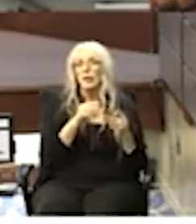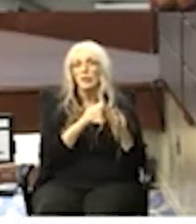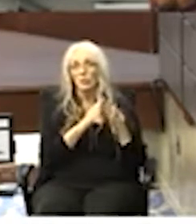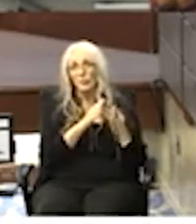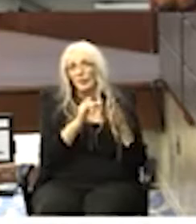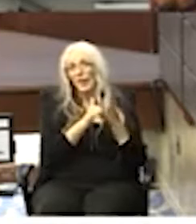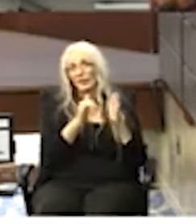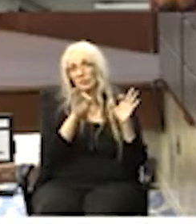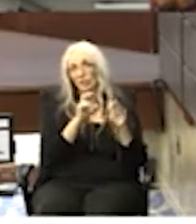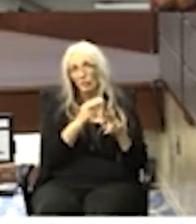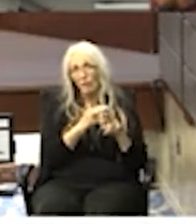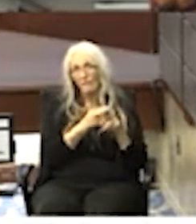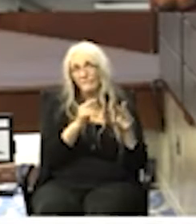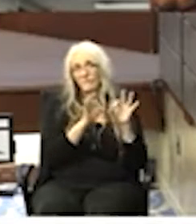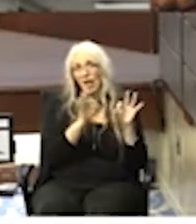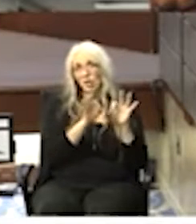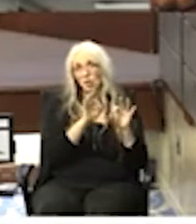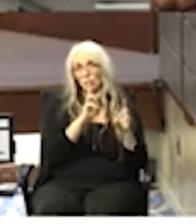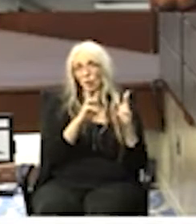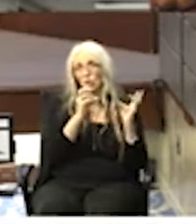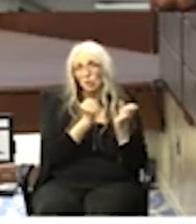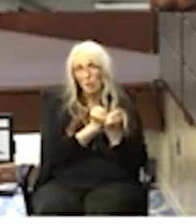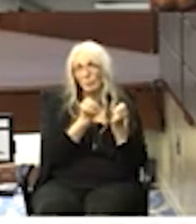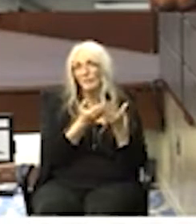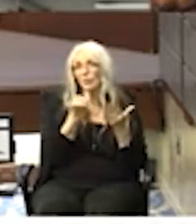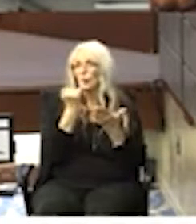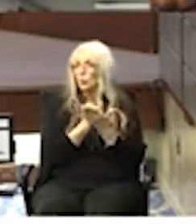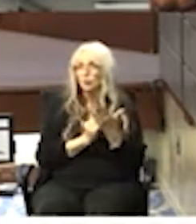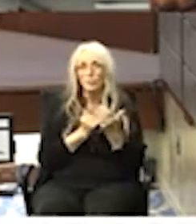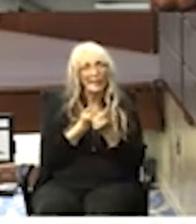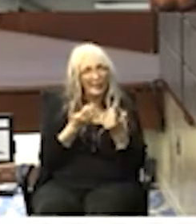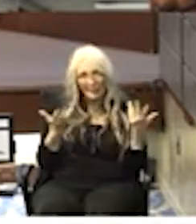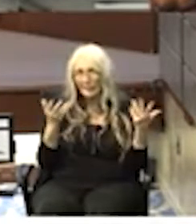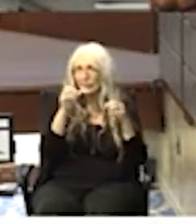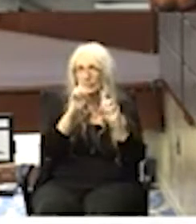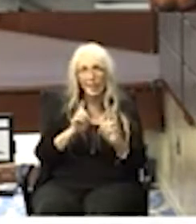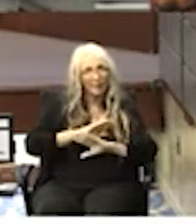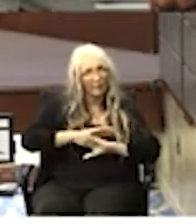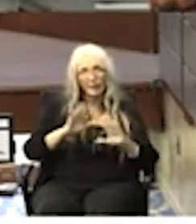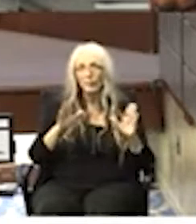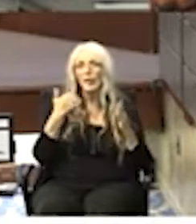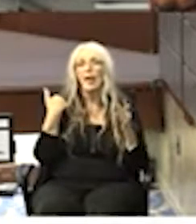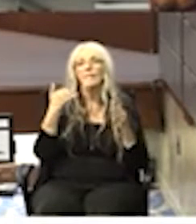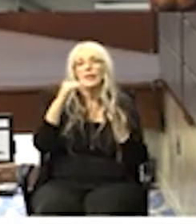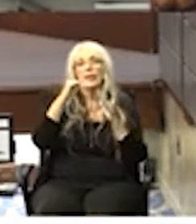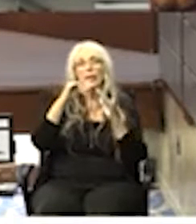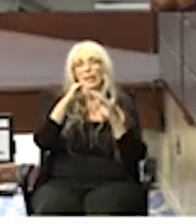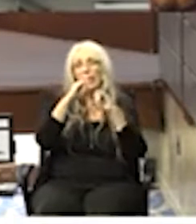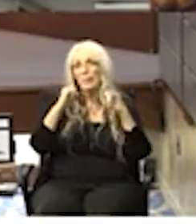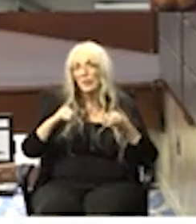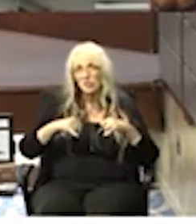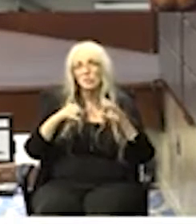this the Values Workshop. So this was before we drew anything, before we came up with any designs. We had a series of images where